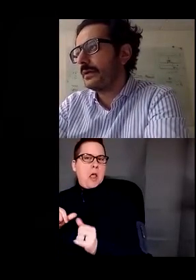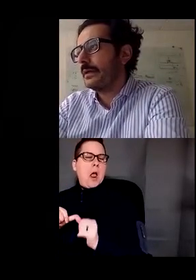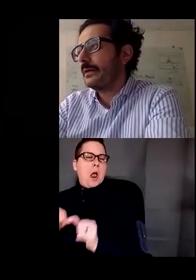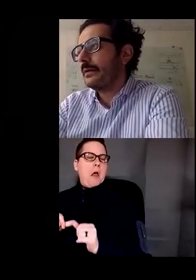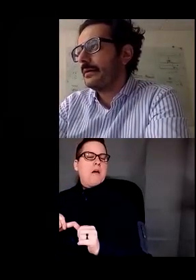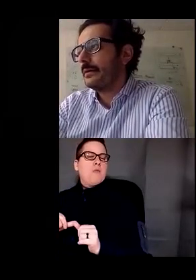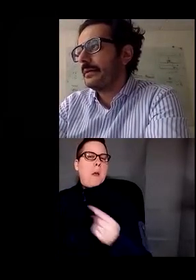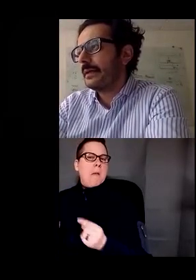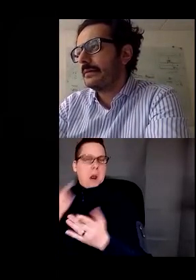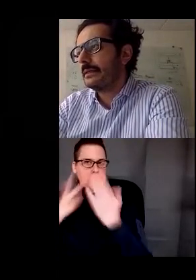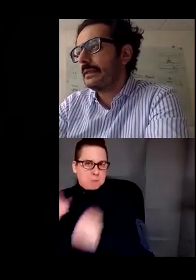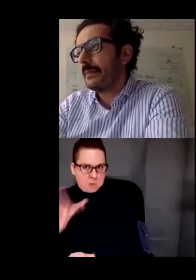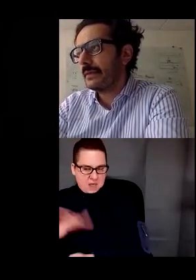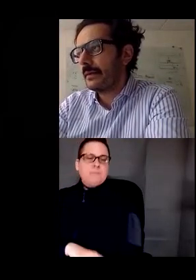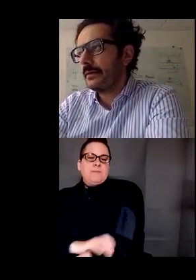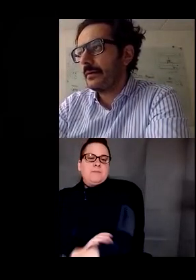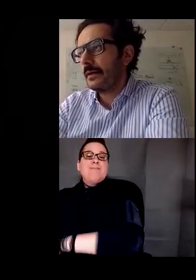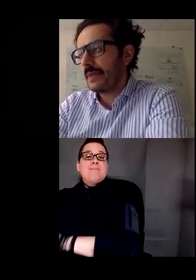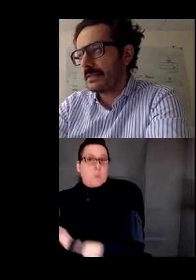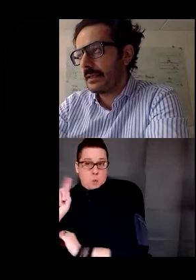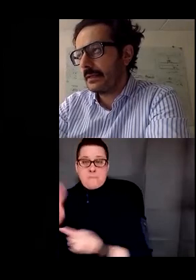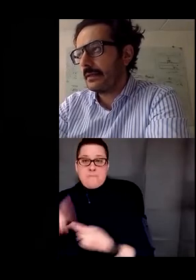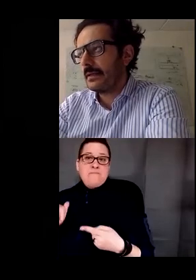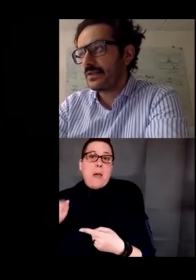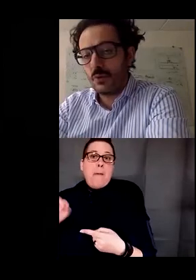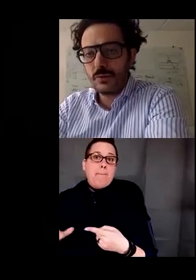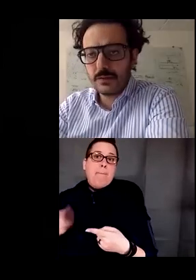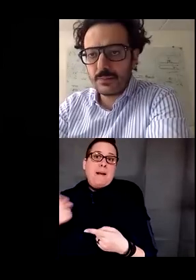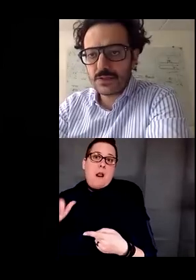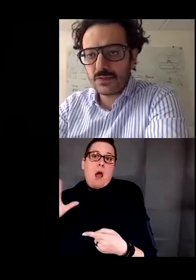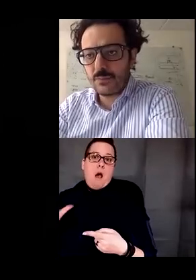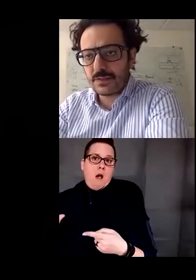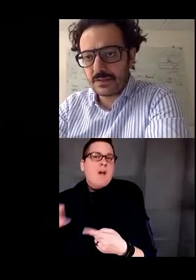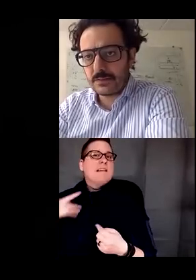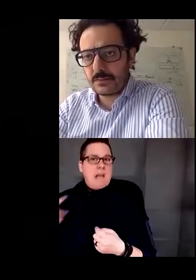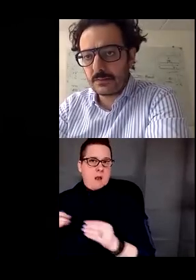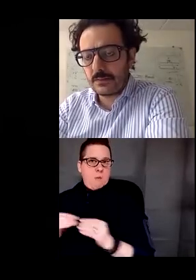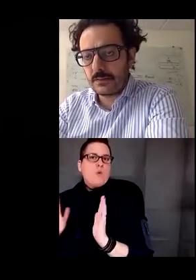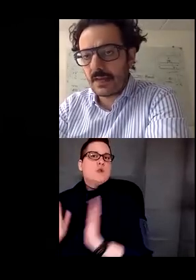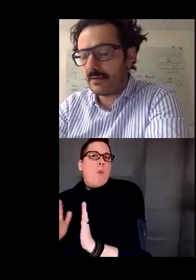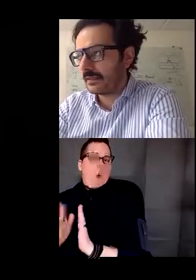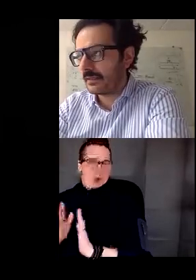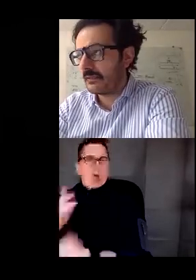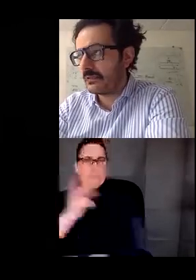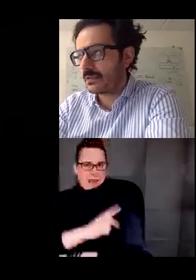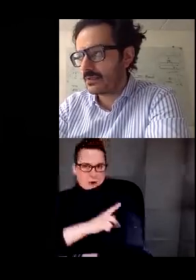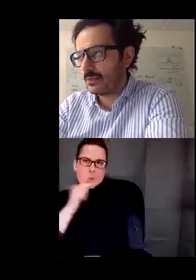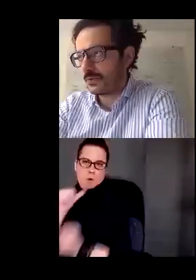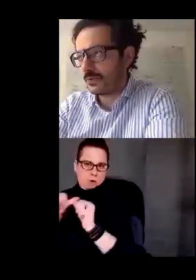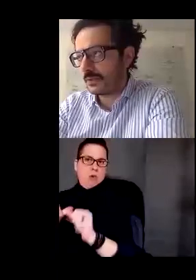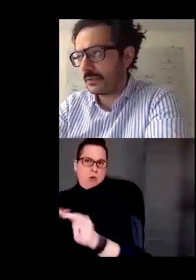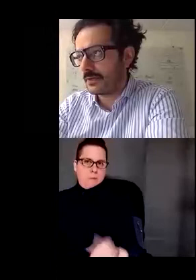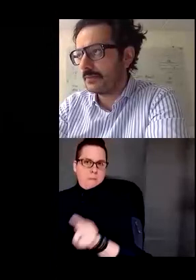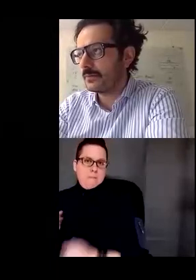found that the amygdala at baseline is smaller in the patients who persisted in having pain, which is